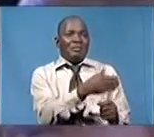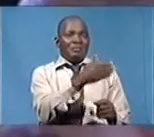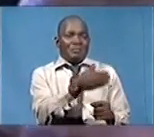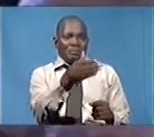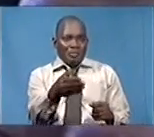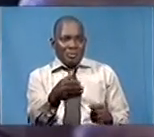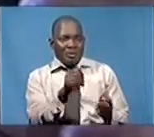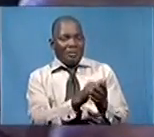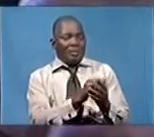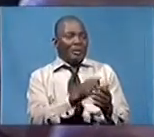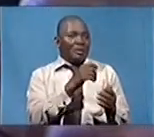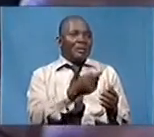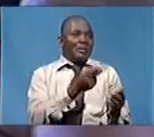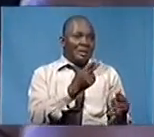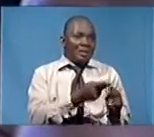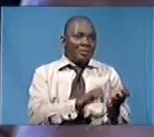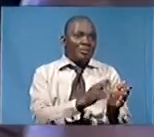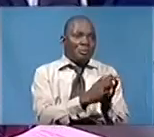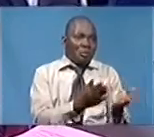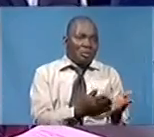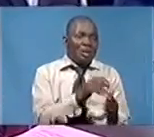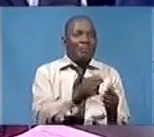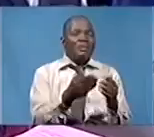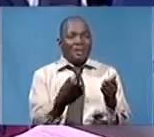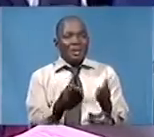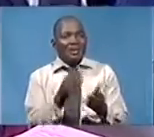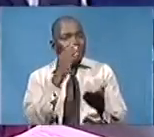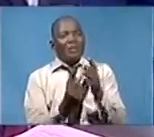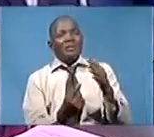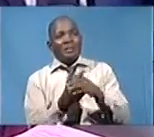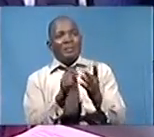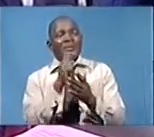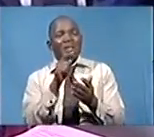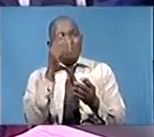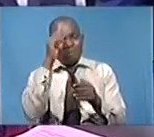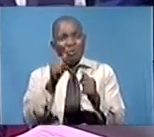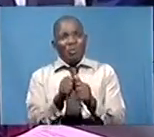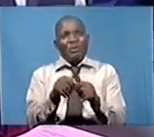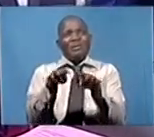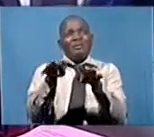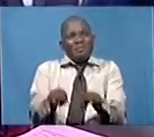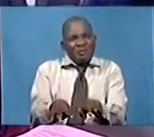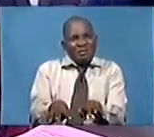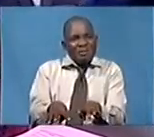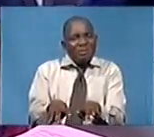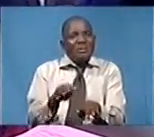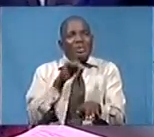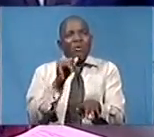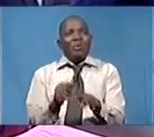he's swiped and the picture is generated. And then you say that because his fingerprint cannot